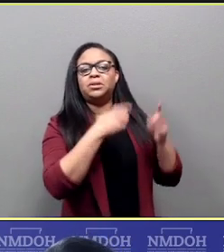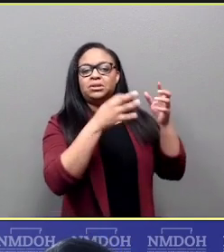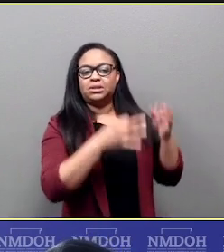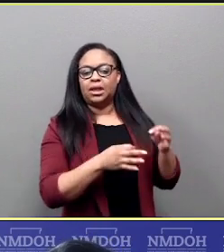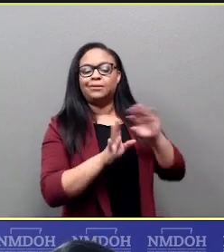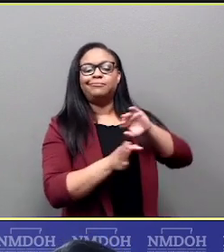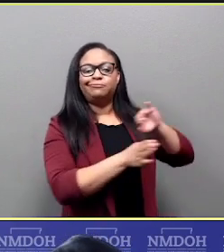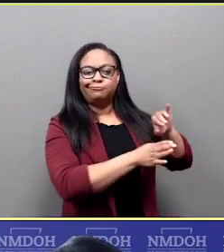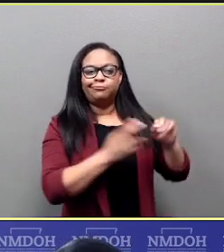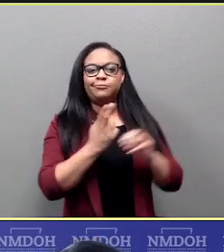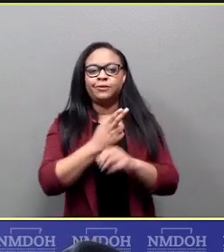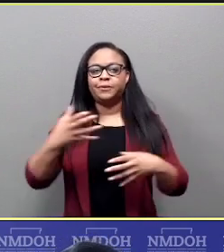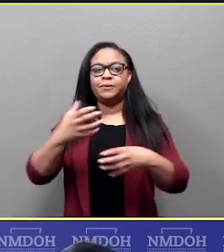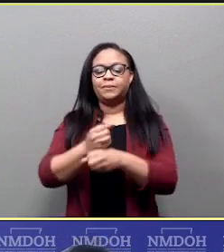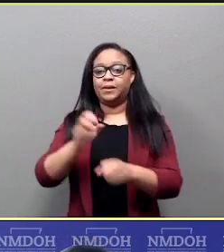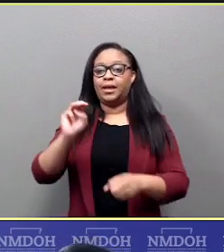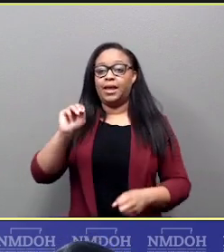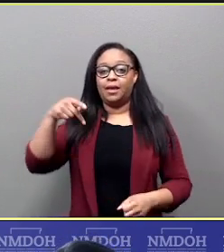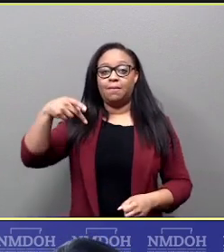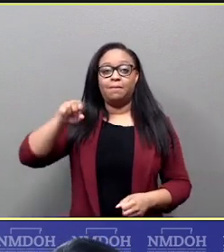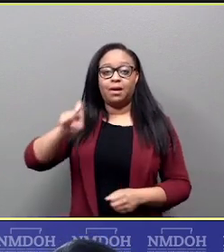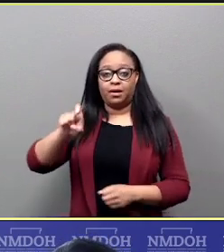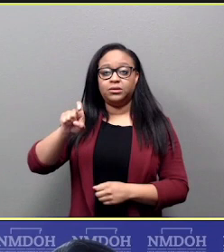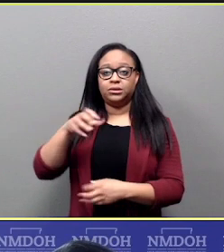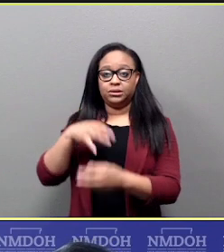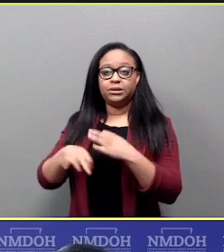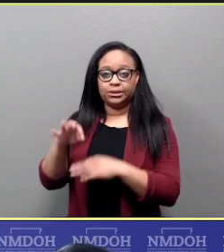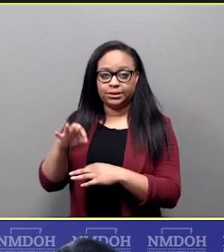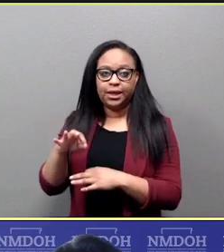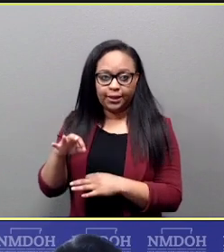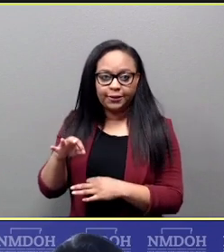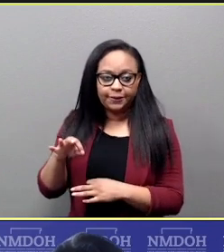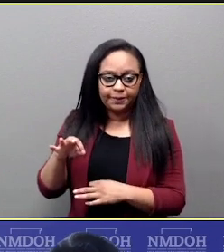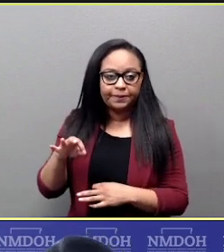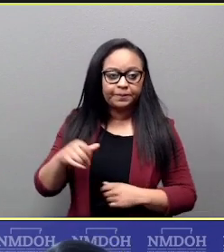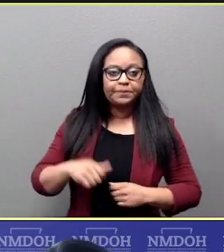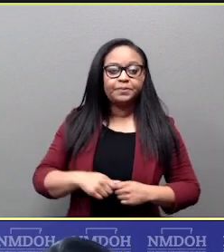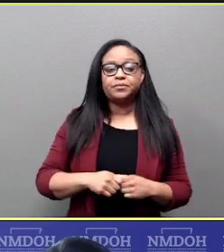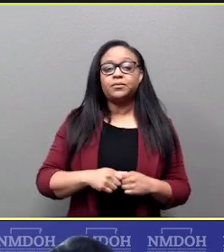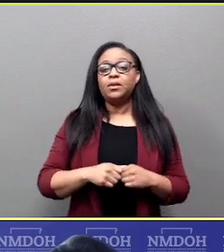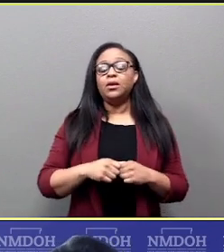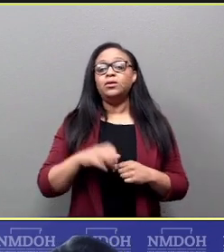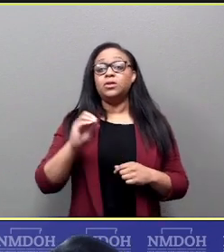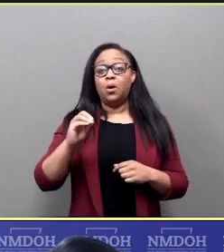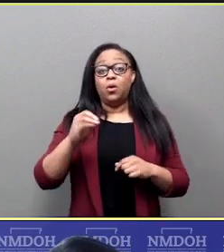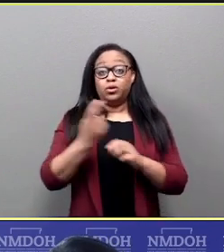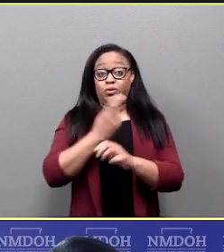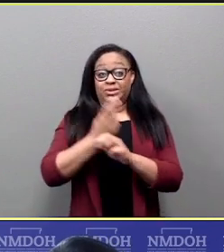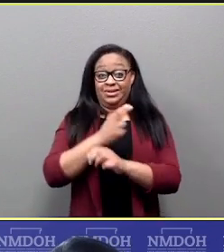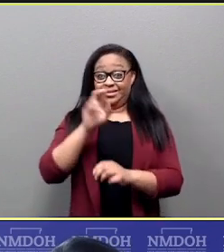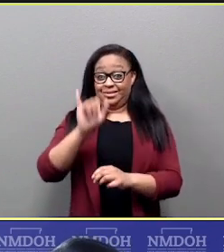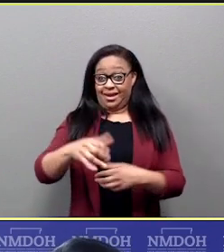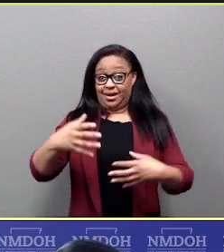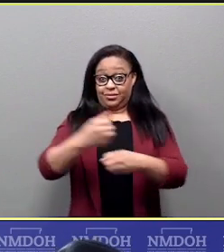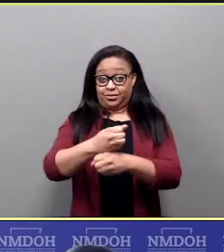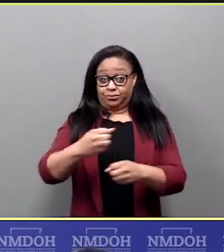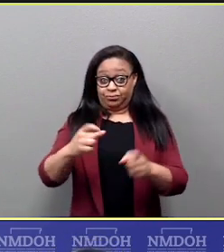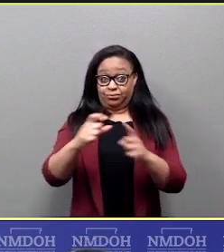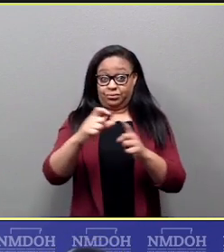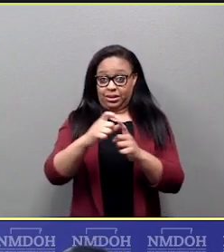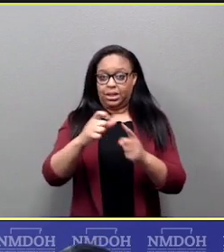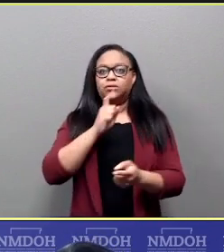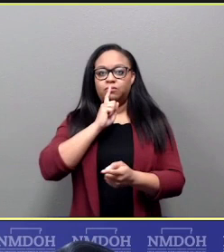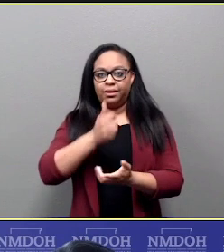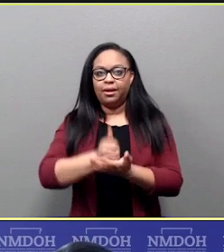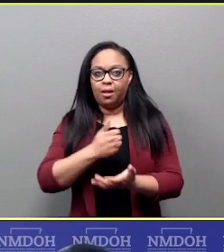prevention strategies really turned the tide of the mpox outbreak. Nationally, figures show that there's more than a